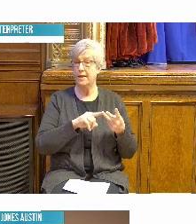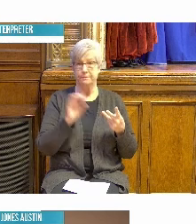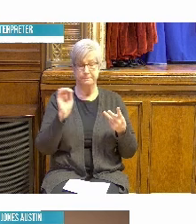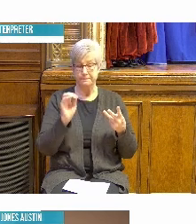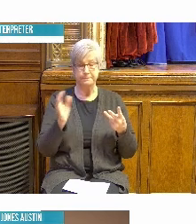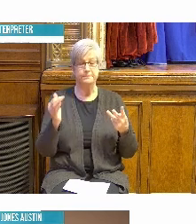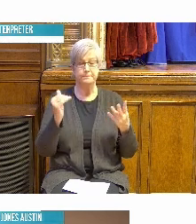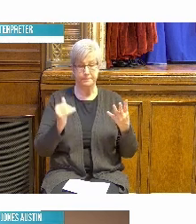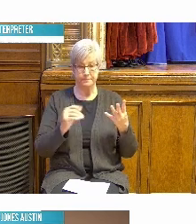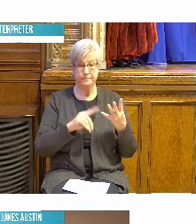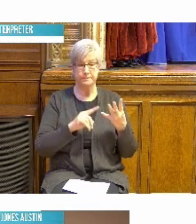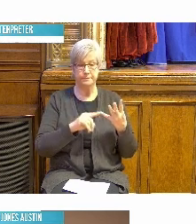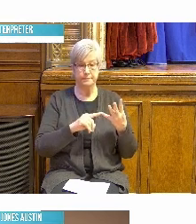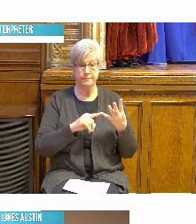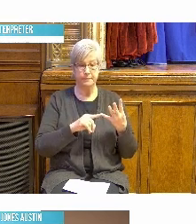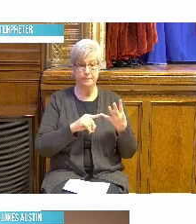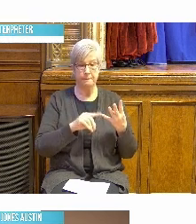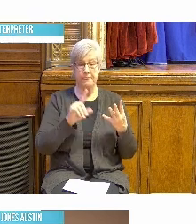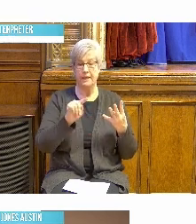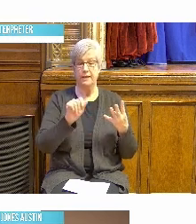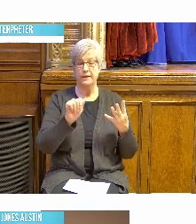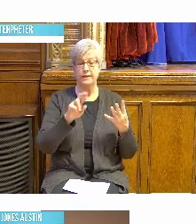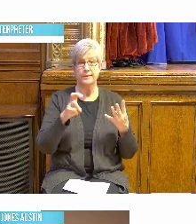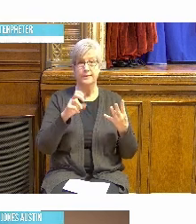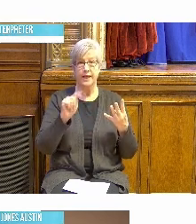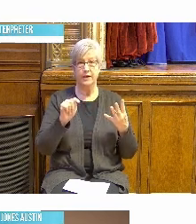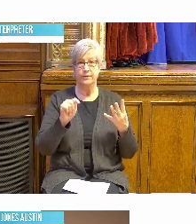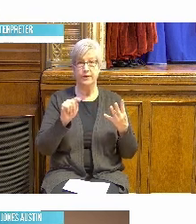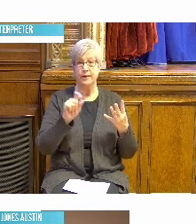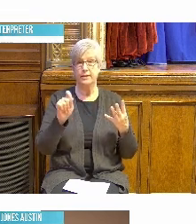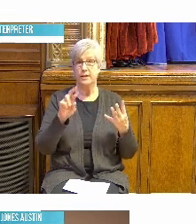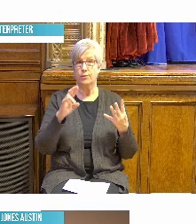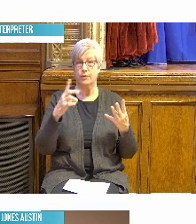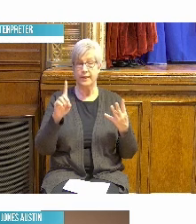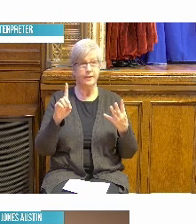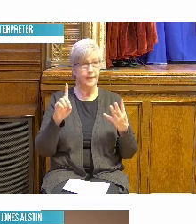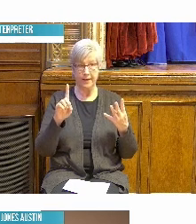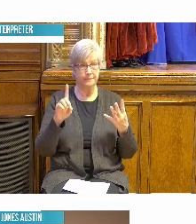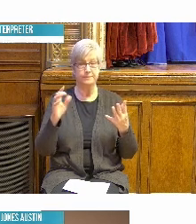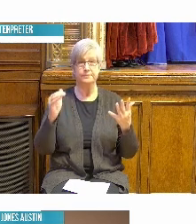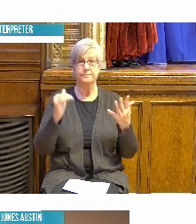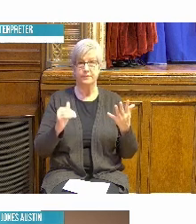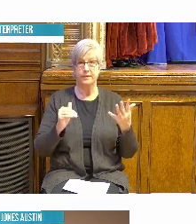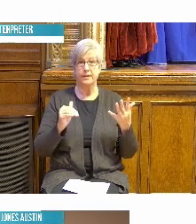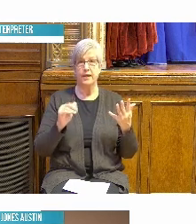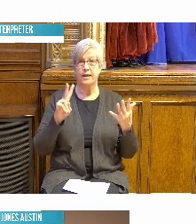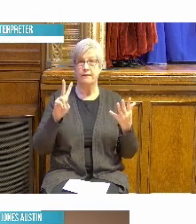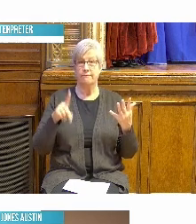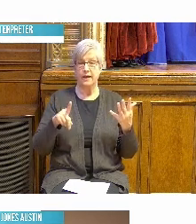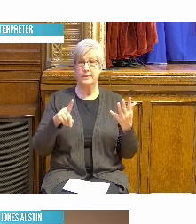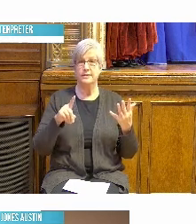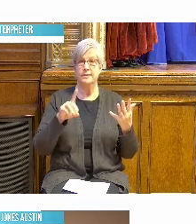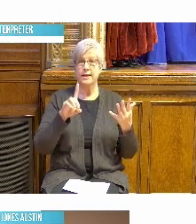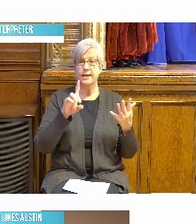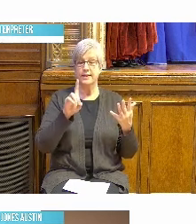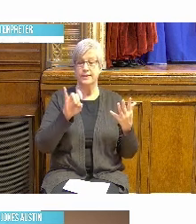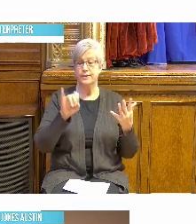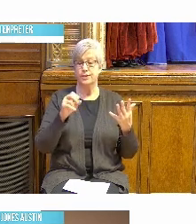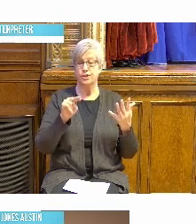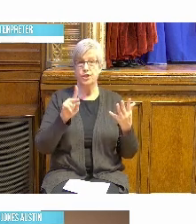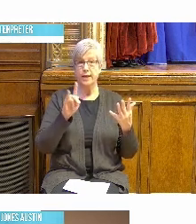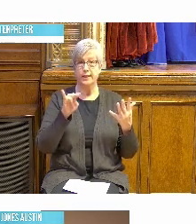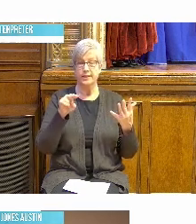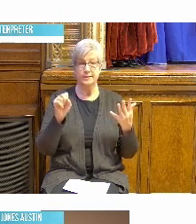None. Commissioner Tarrant Reed, None. and Vice Chair Deborah Jenkins, Dr.